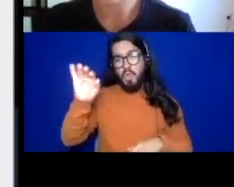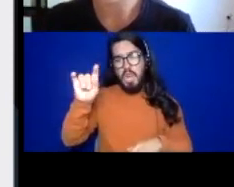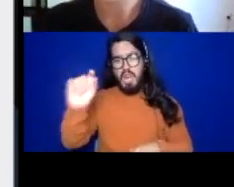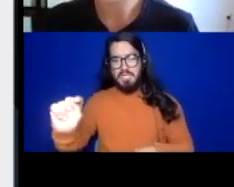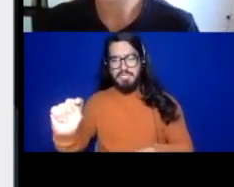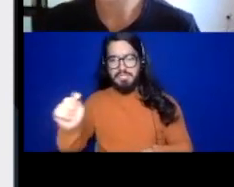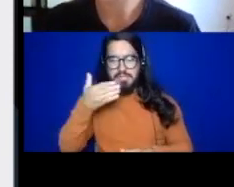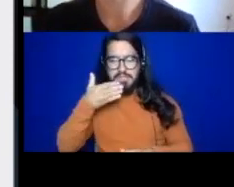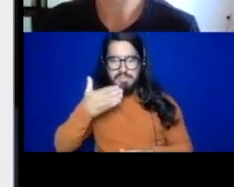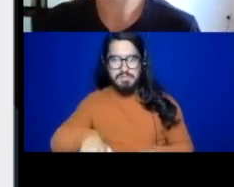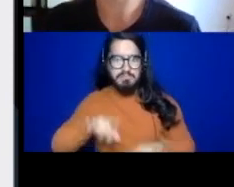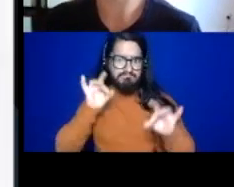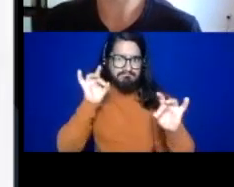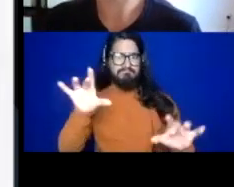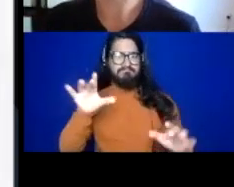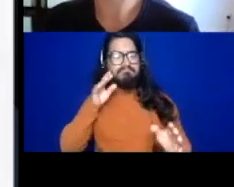no.